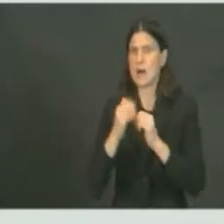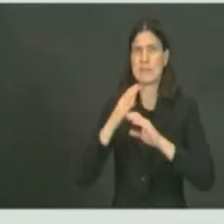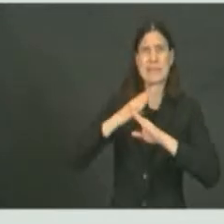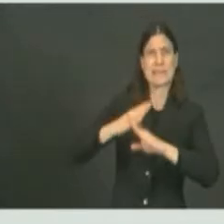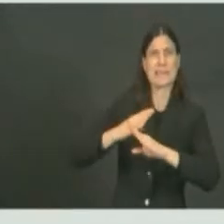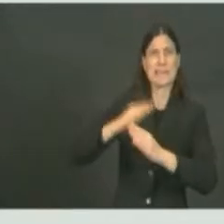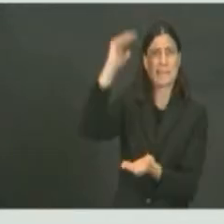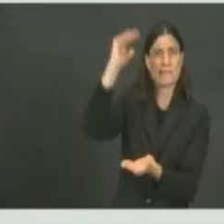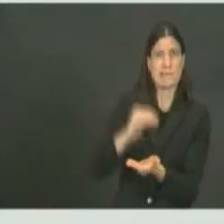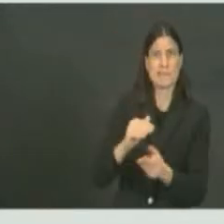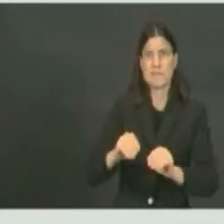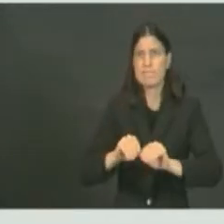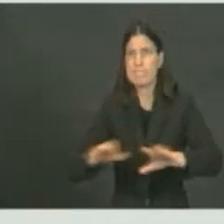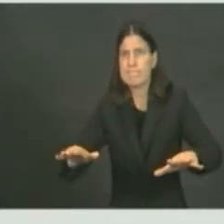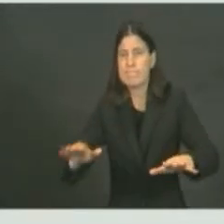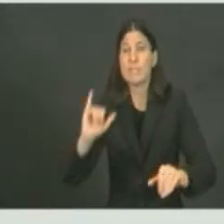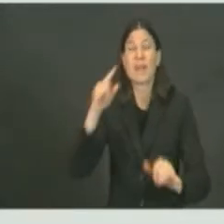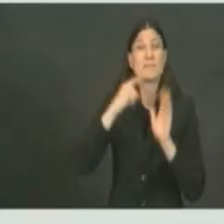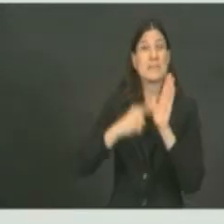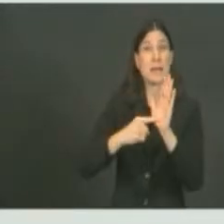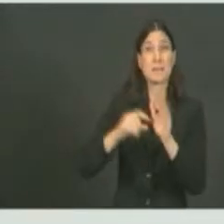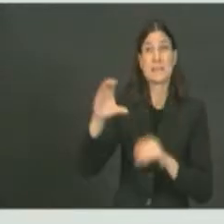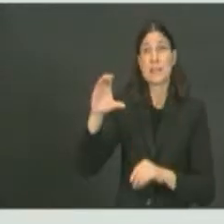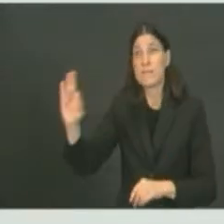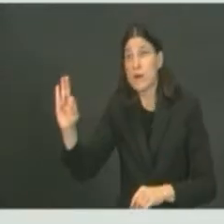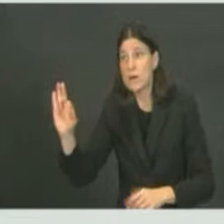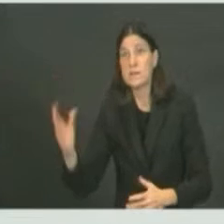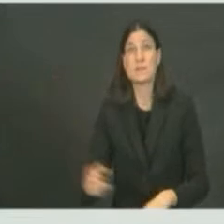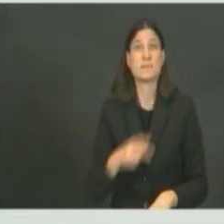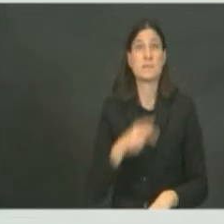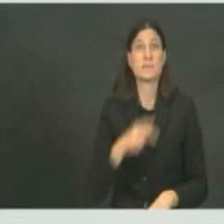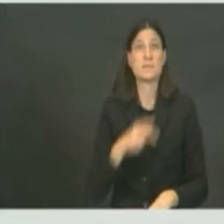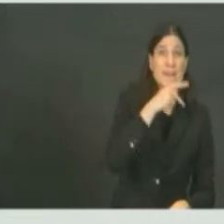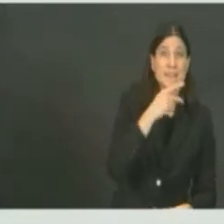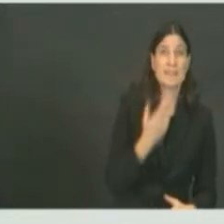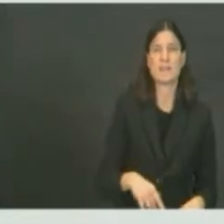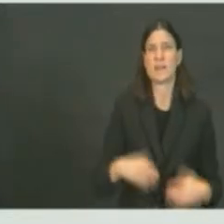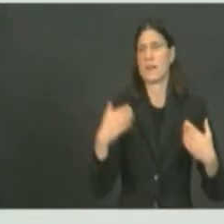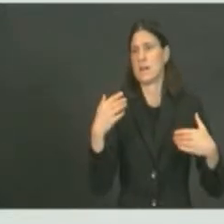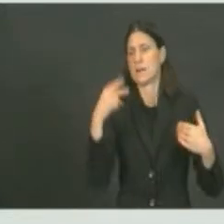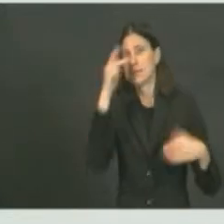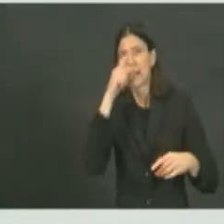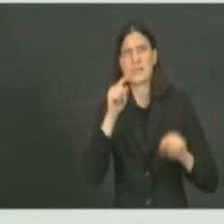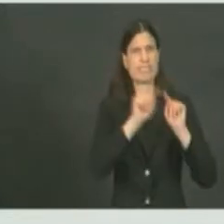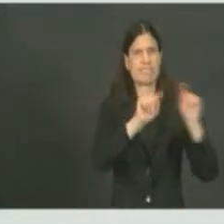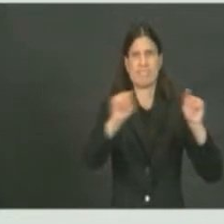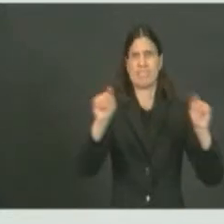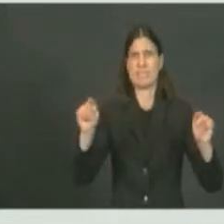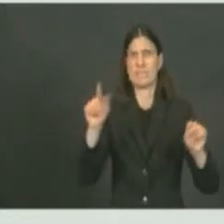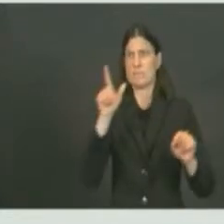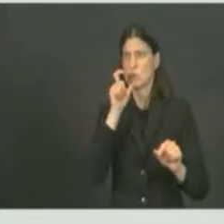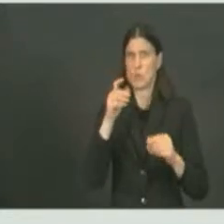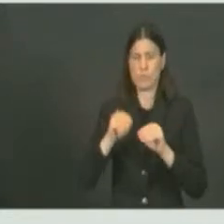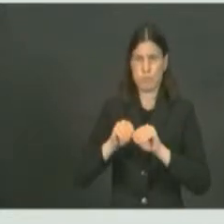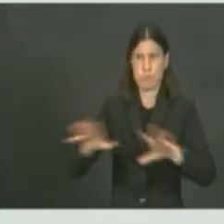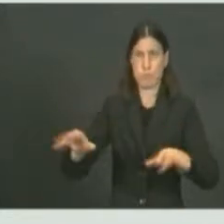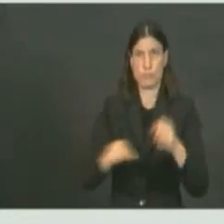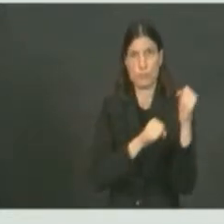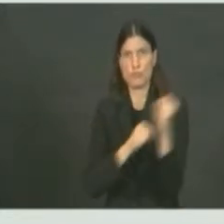hit communities, Central Falls, Pawtucket, areas of Providence. We've also spent nearly $500